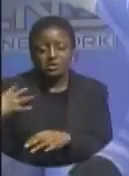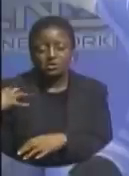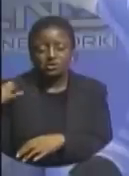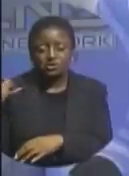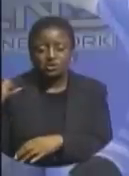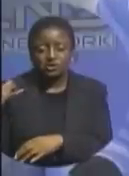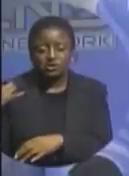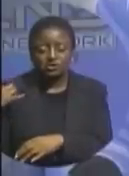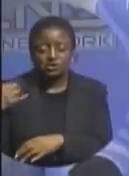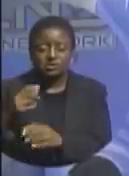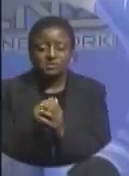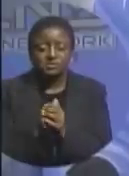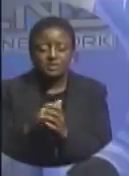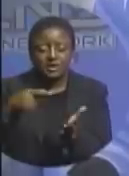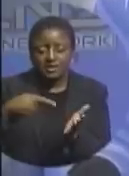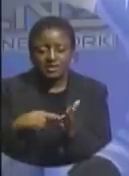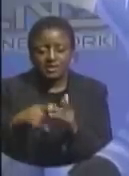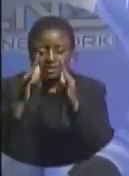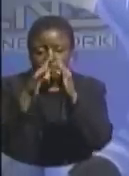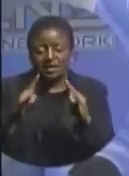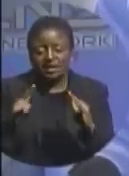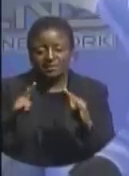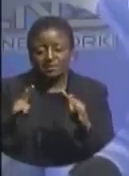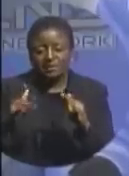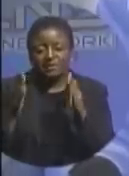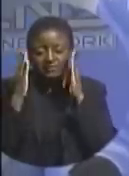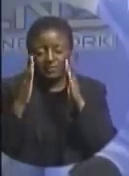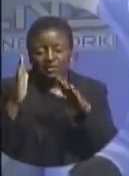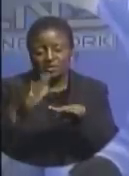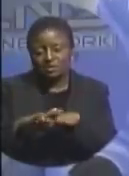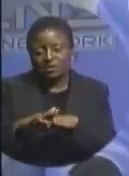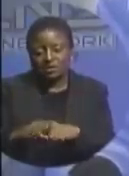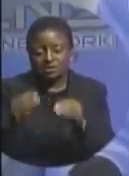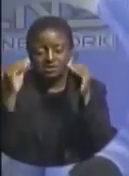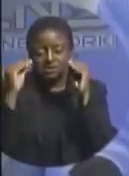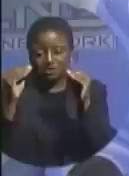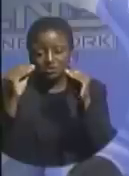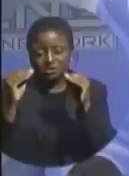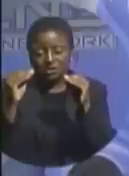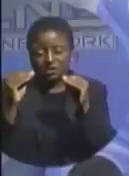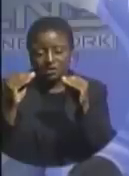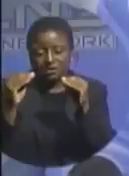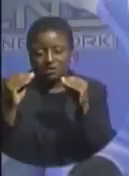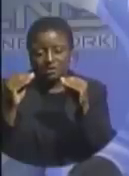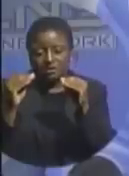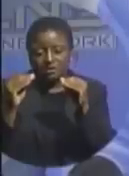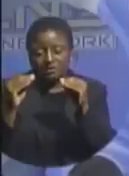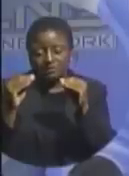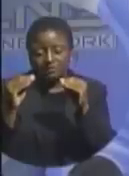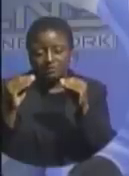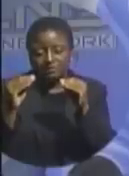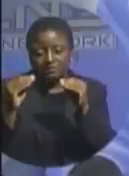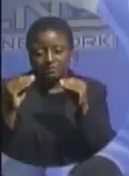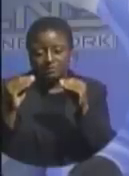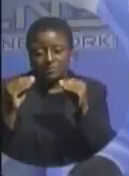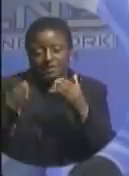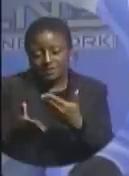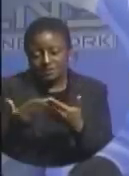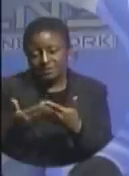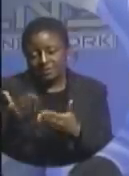This camp is focused on not only teaching the basic fundamentals of basketball, but also character